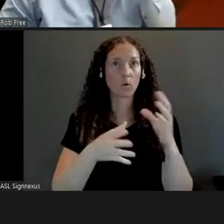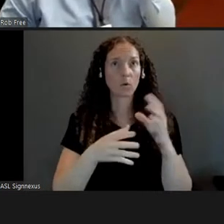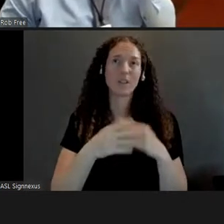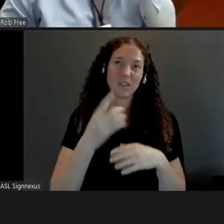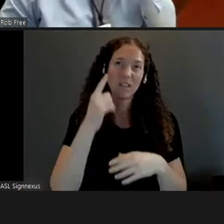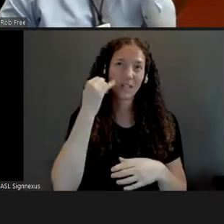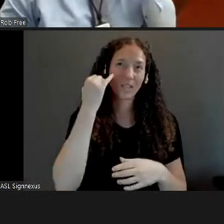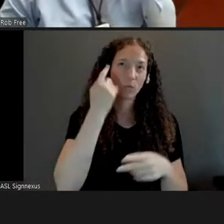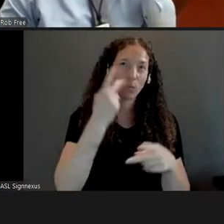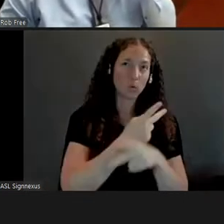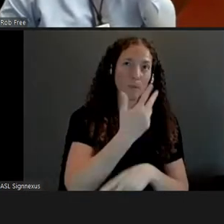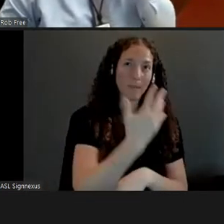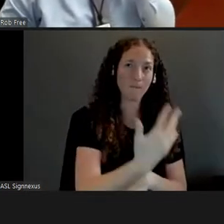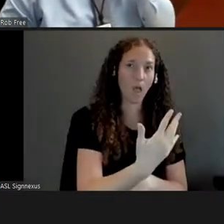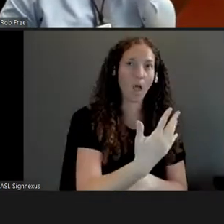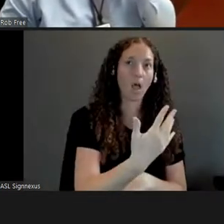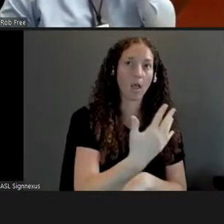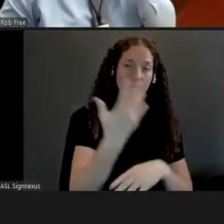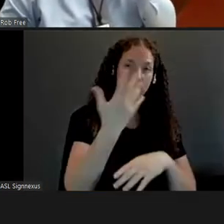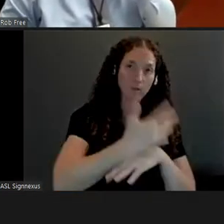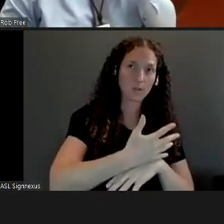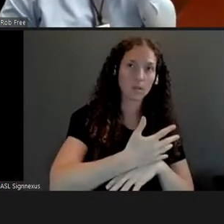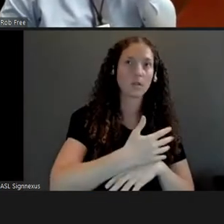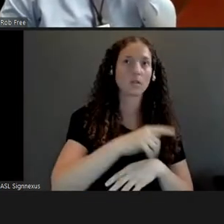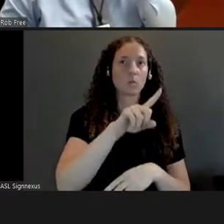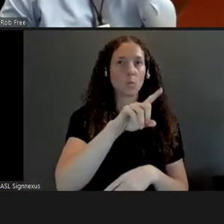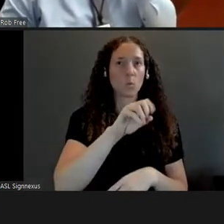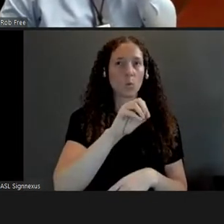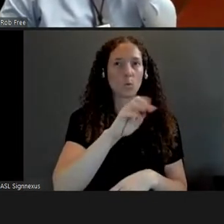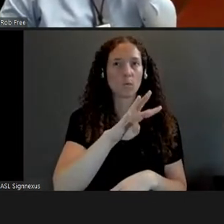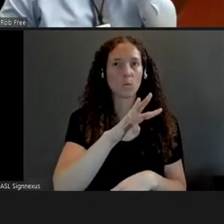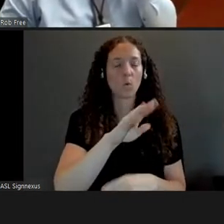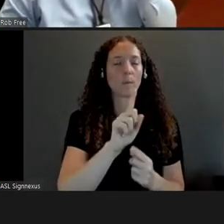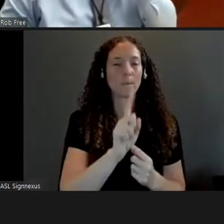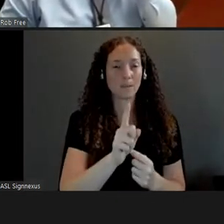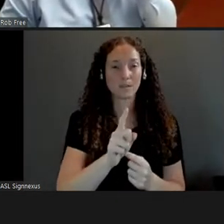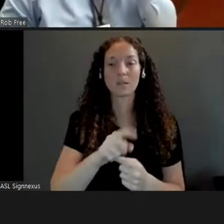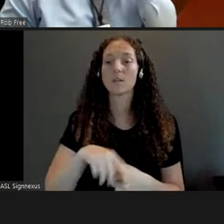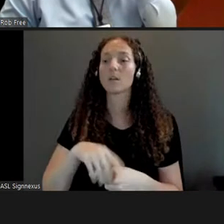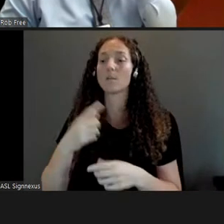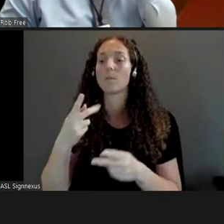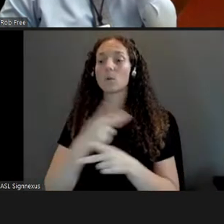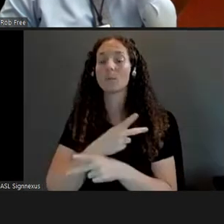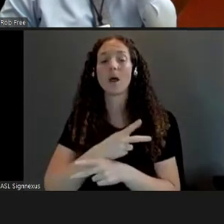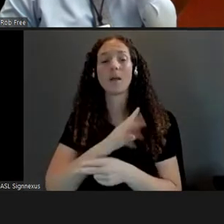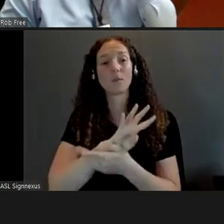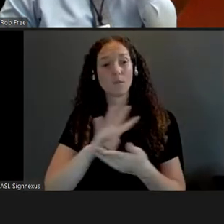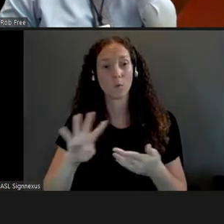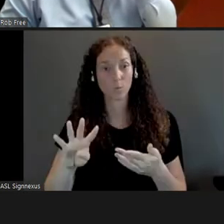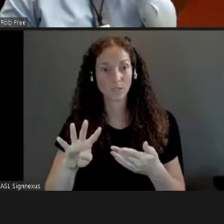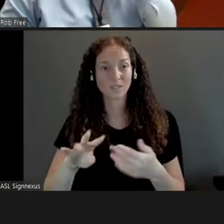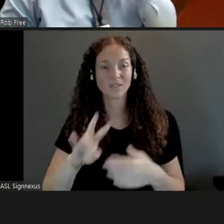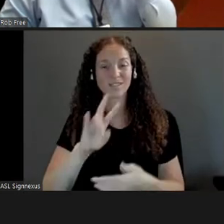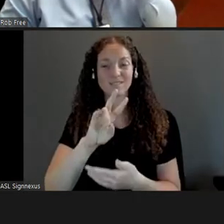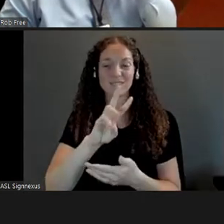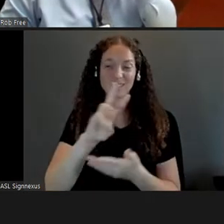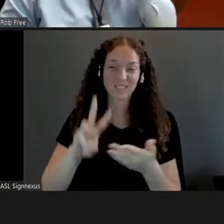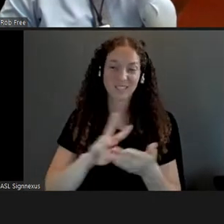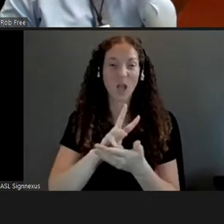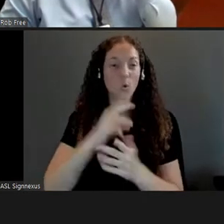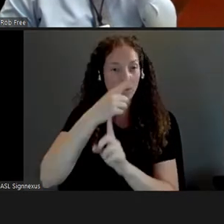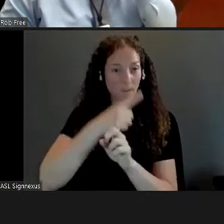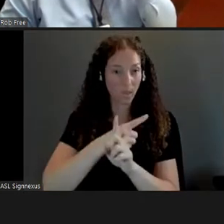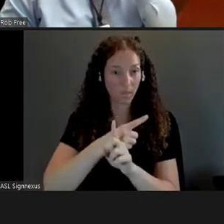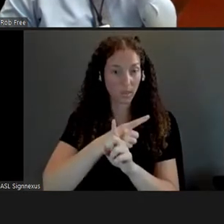Multiplied by 4 weeks is about 6 hours a month, is about 72 hours a